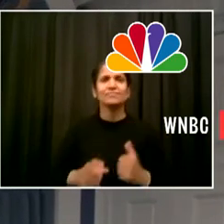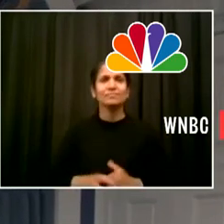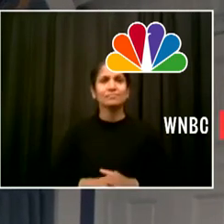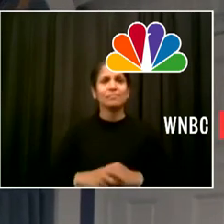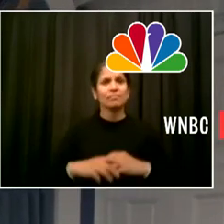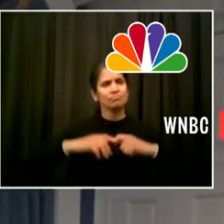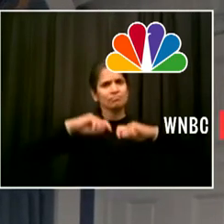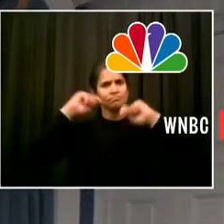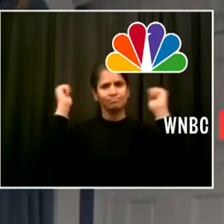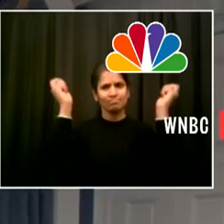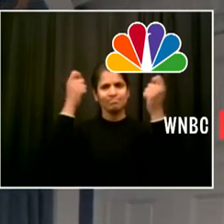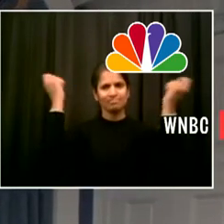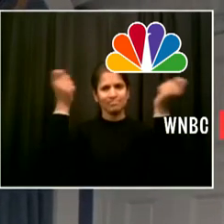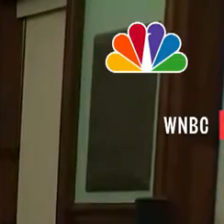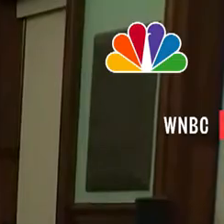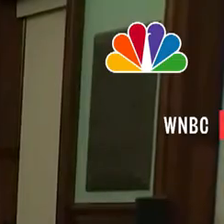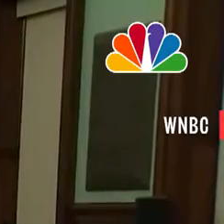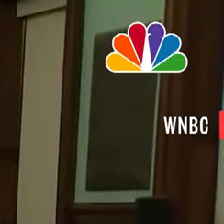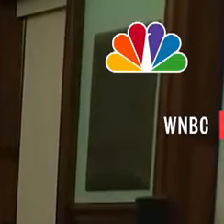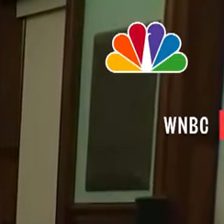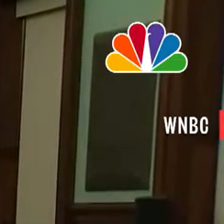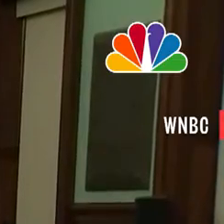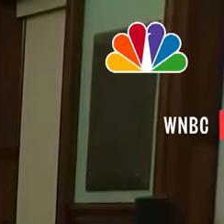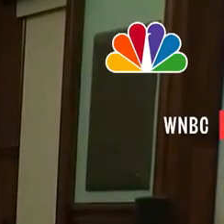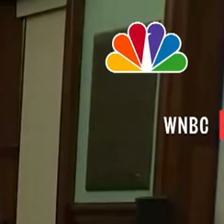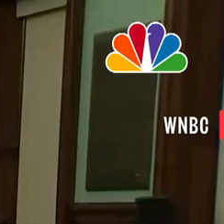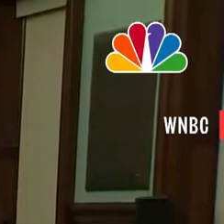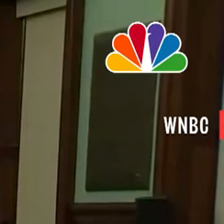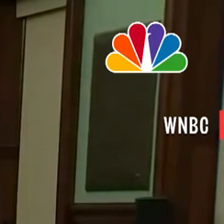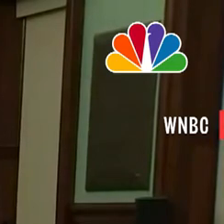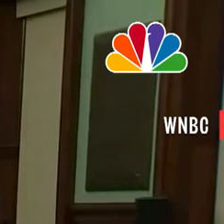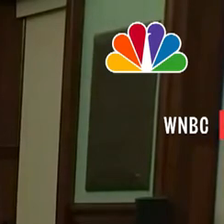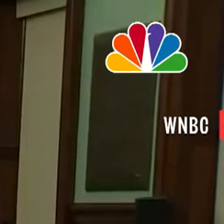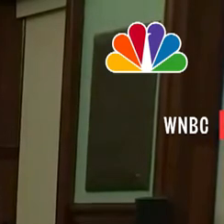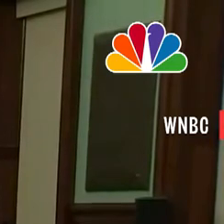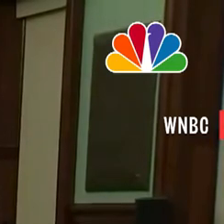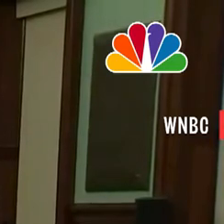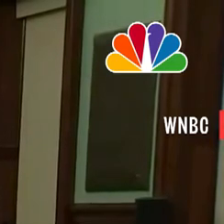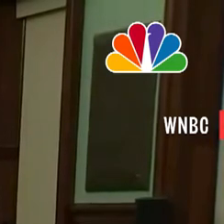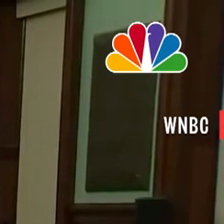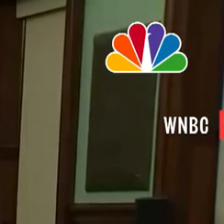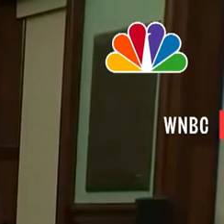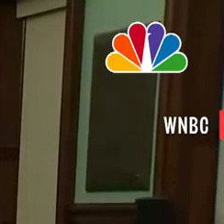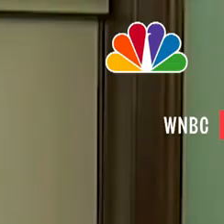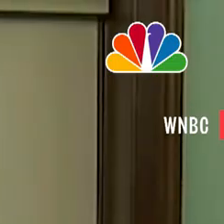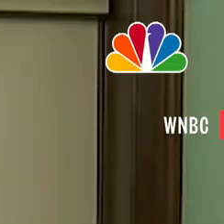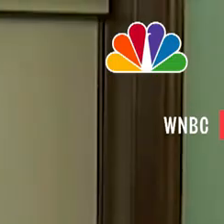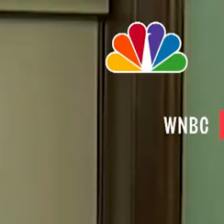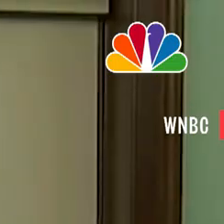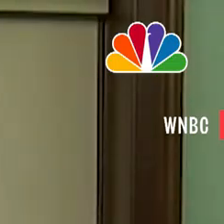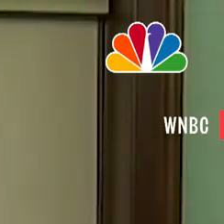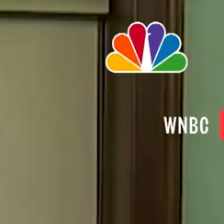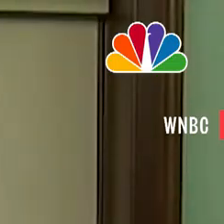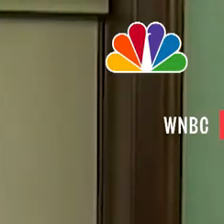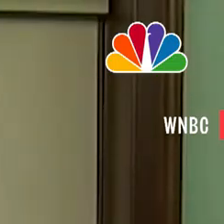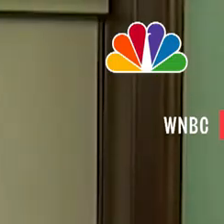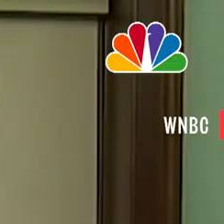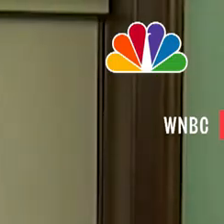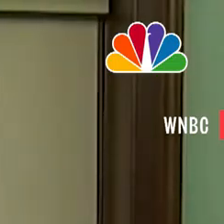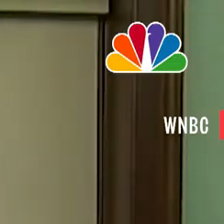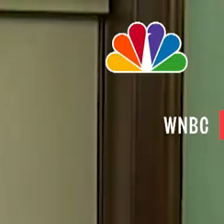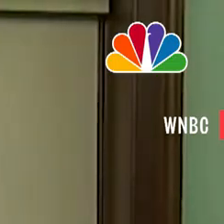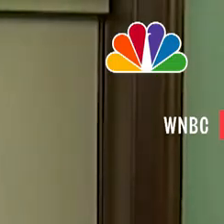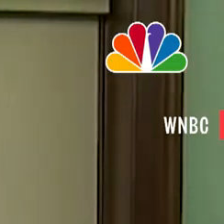considers running for Brooklyn Borough President. The new panel will also consider the demand from some council members to remove the City